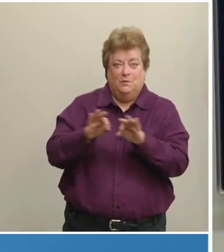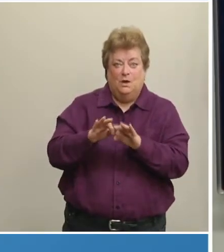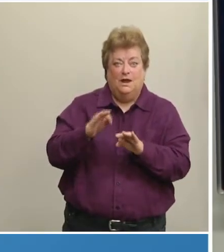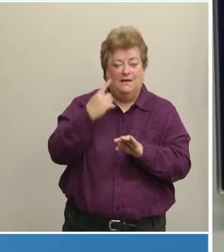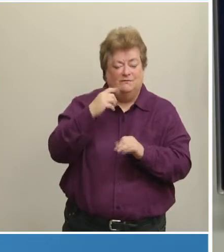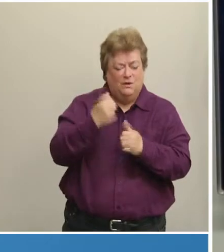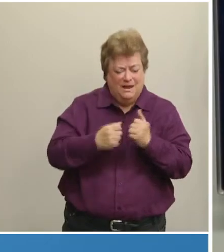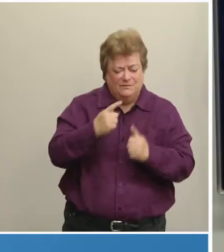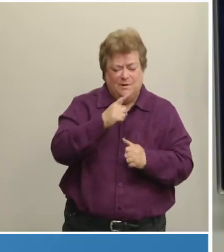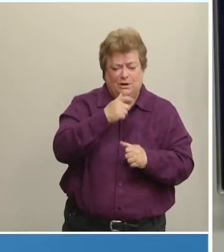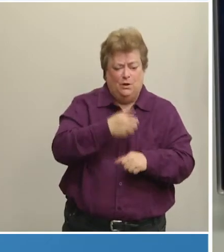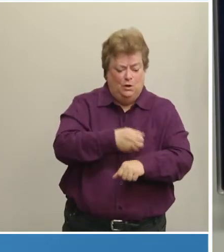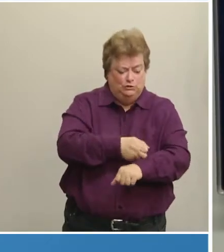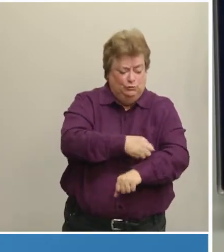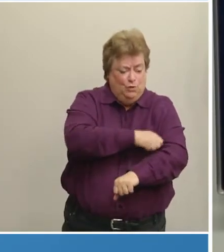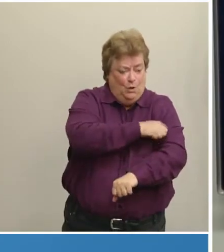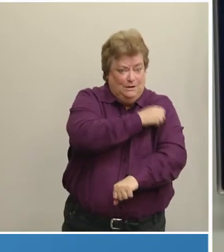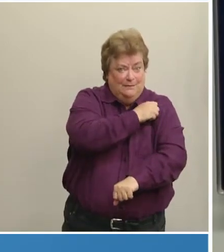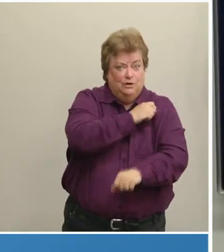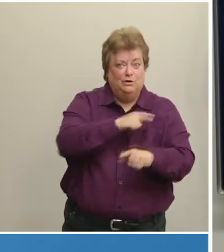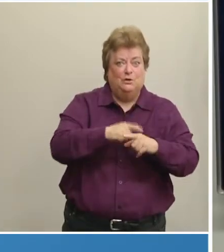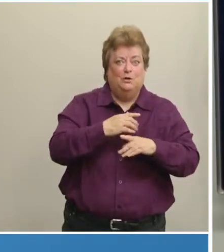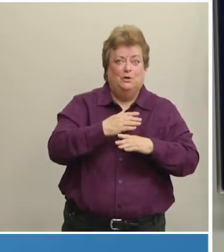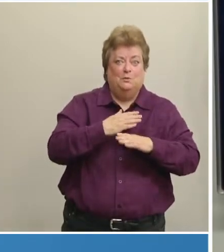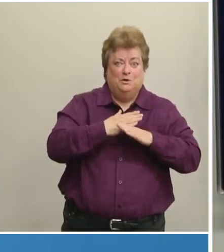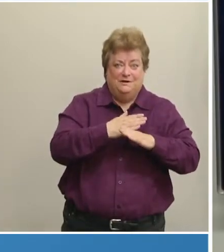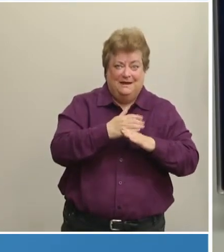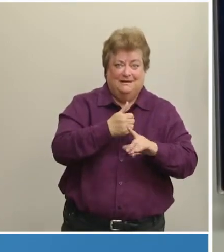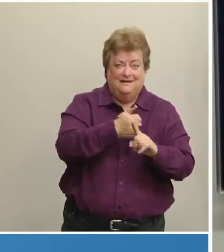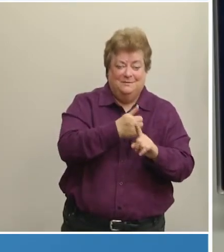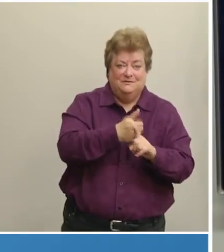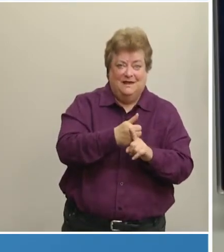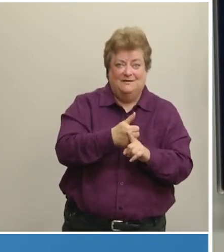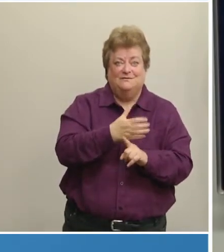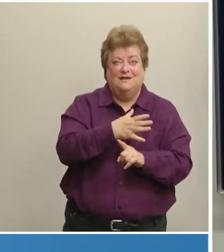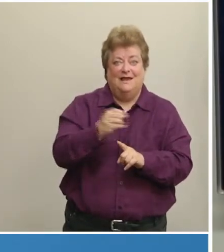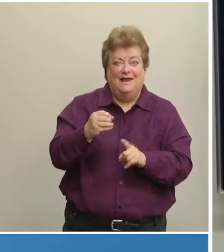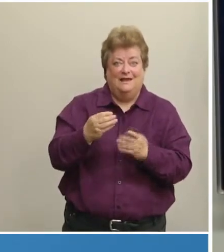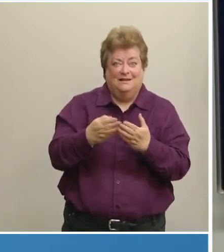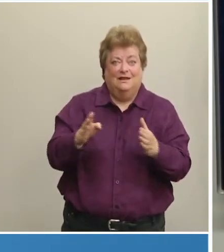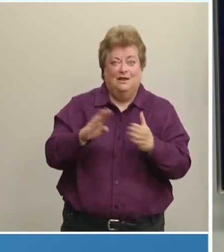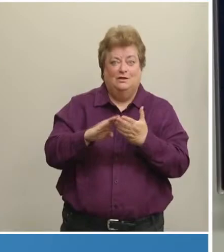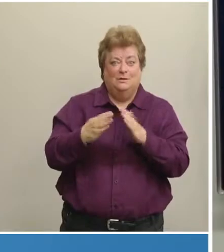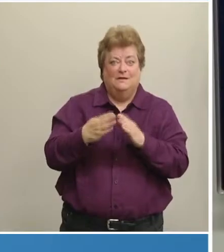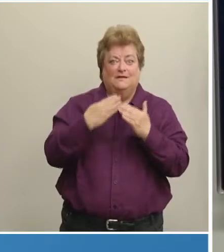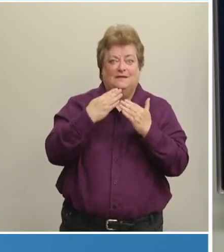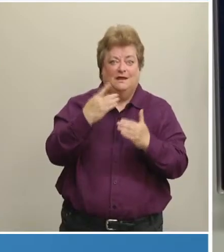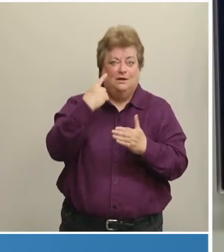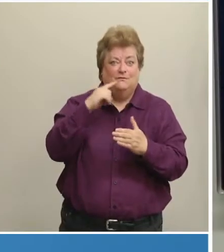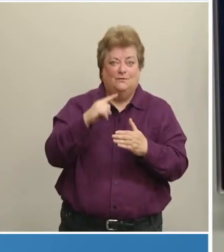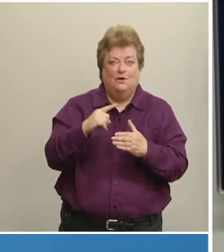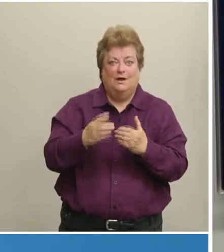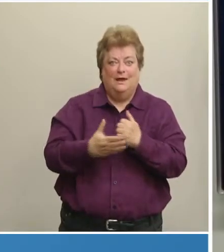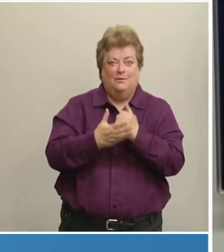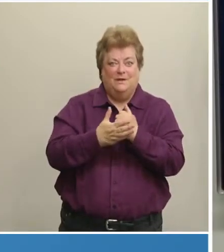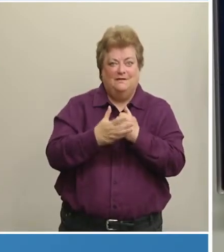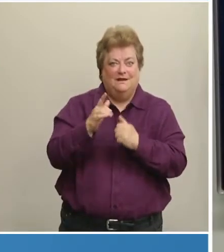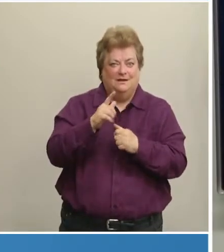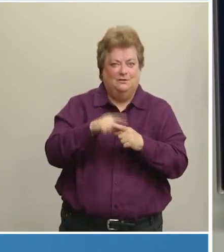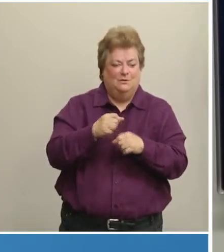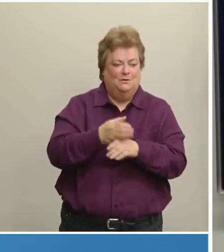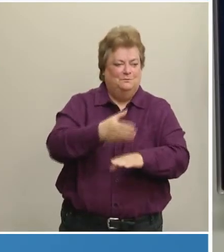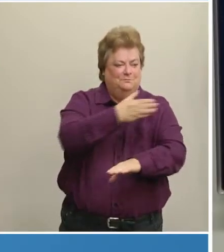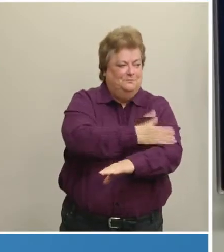their sleeves to protect themselves and our wider community. Thank you so much for making Lincoln's remarkable progress possible.